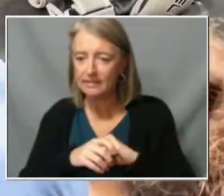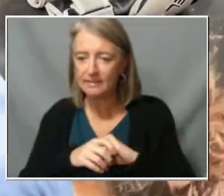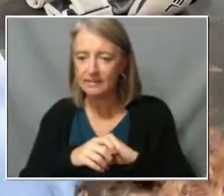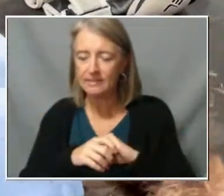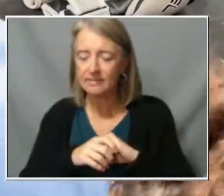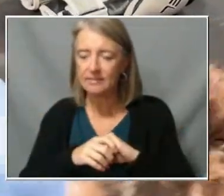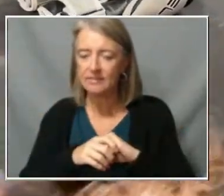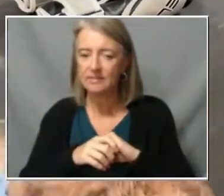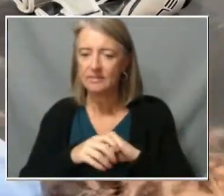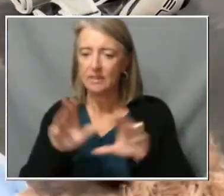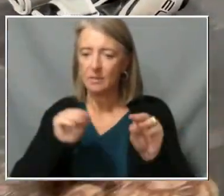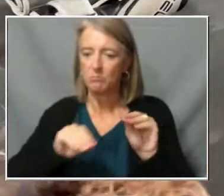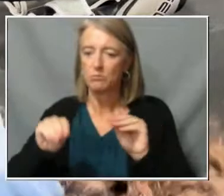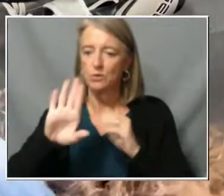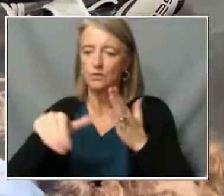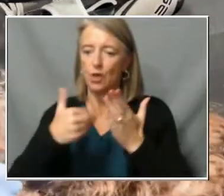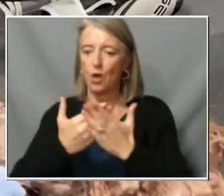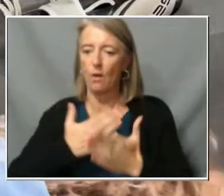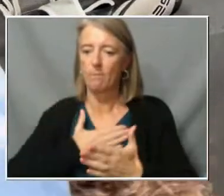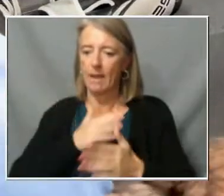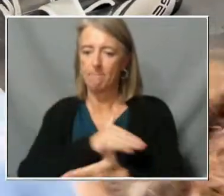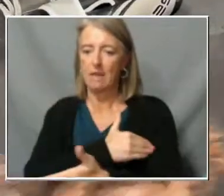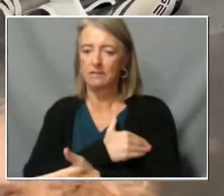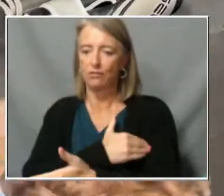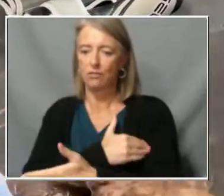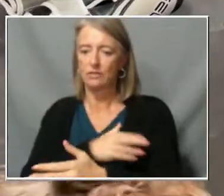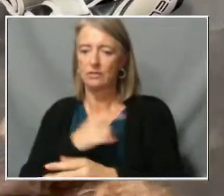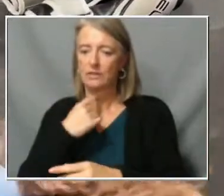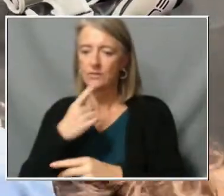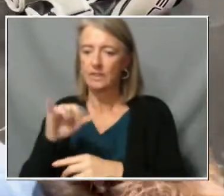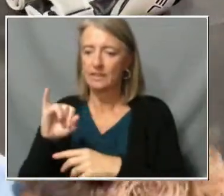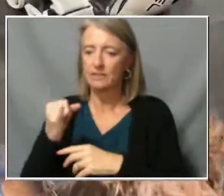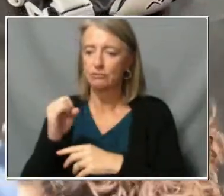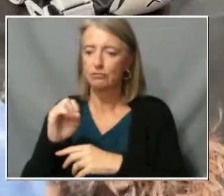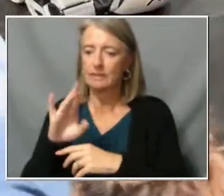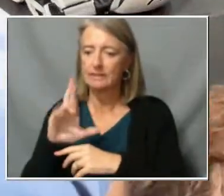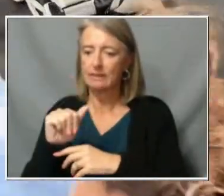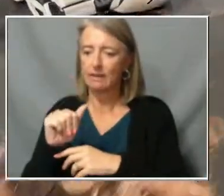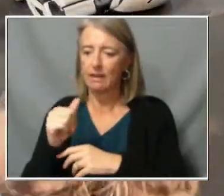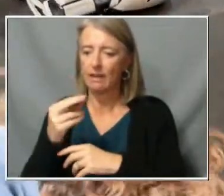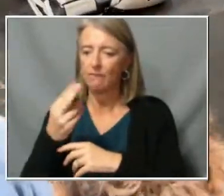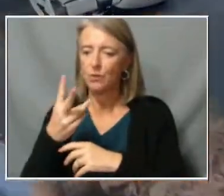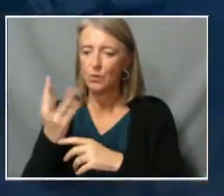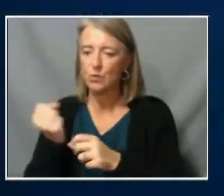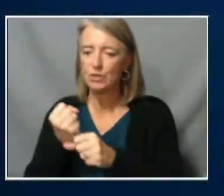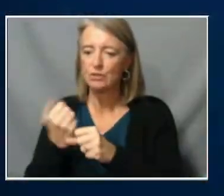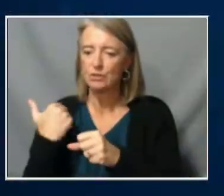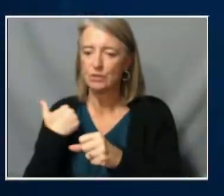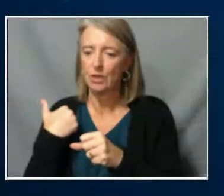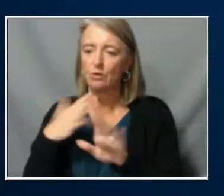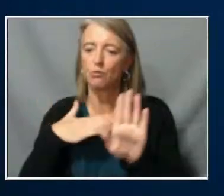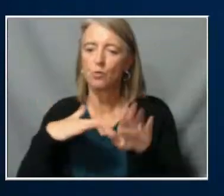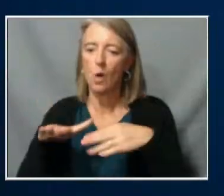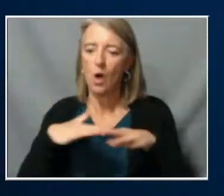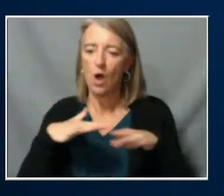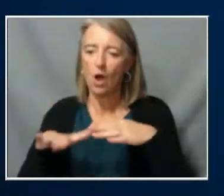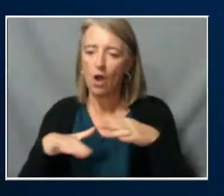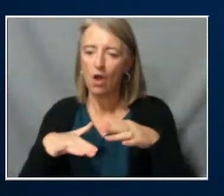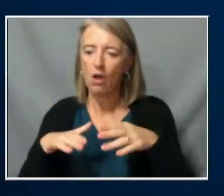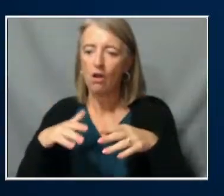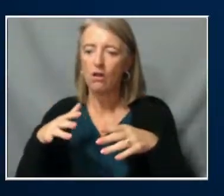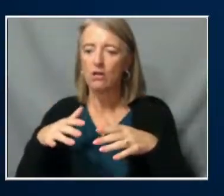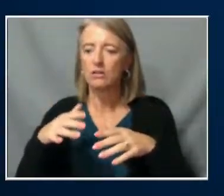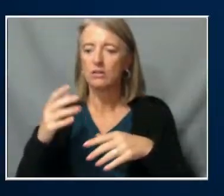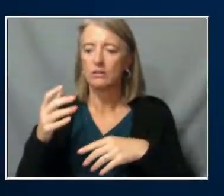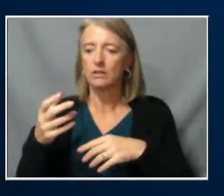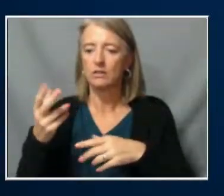it moves all my muscles. I was telling Jessica, a few years ago, you would, I walked a lot or carried my bag when I played golf,